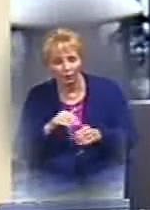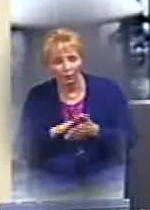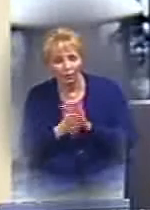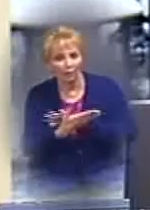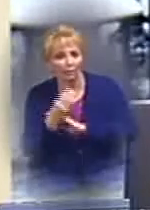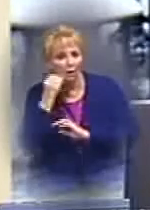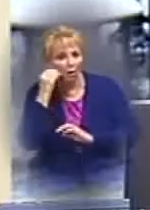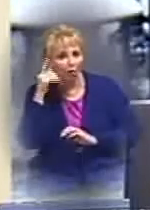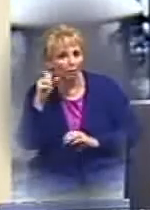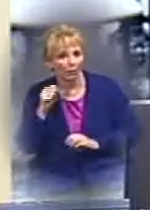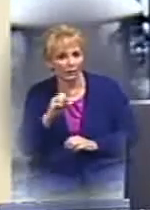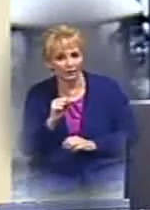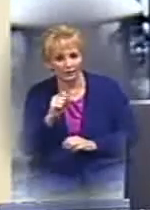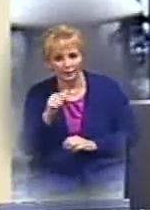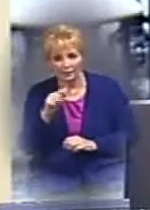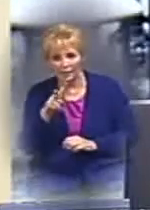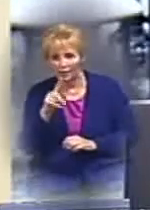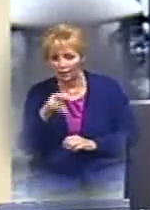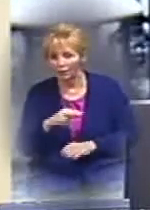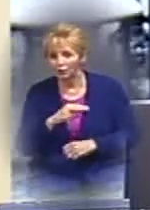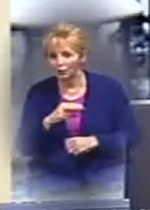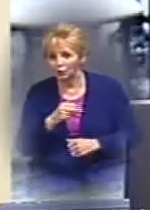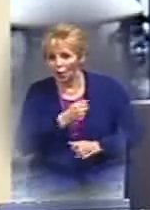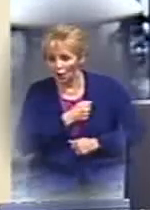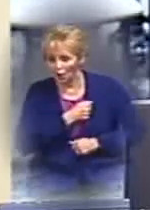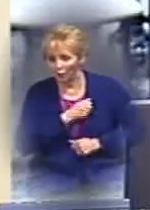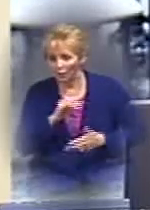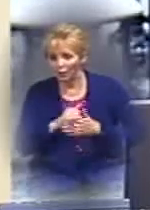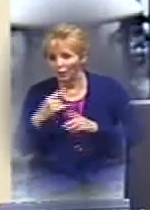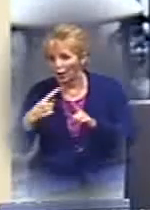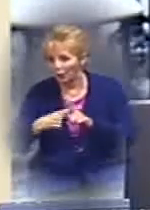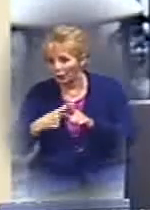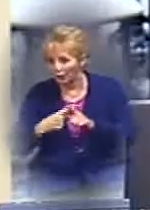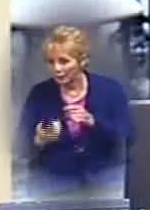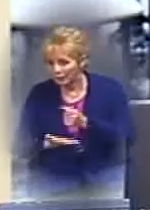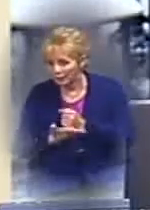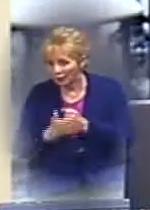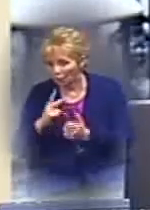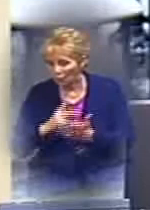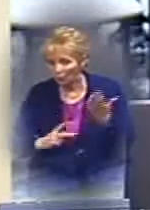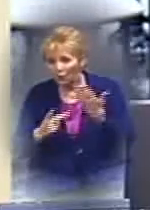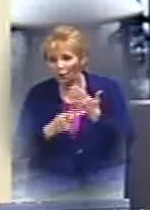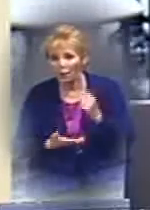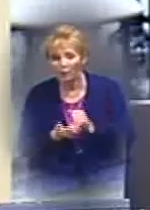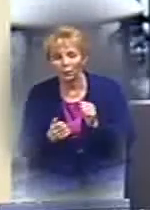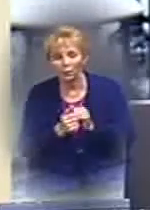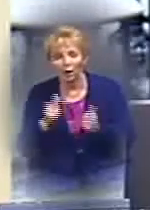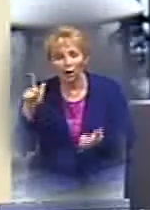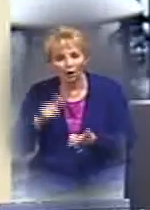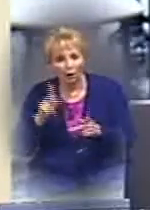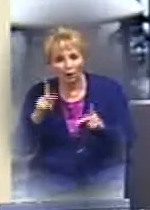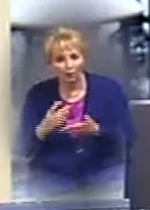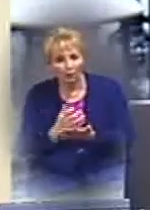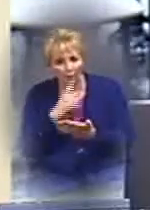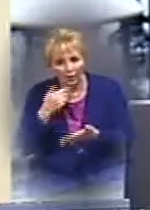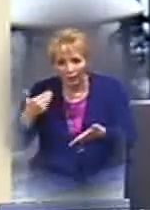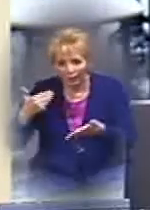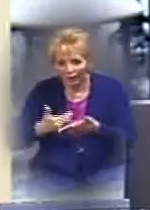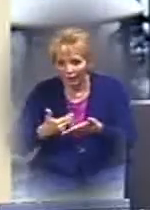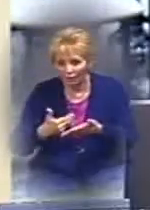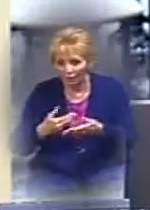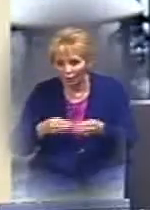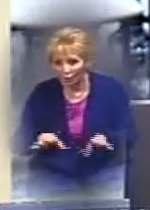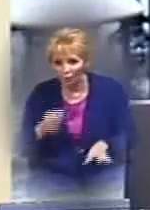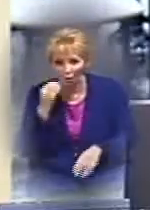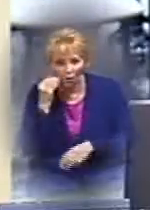The Salvation Army, we've provided funding to their rental assistance program, and that helps low-income people that are on the verge of homelessness. And